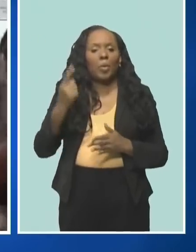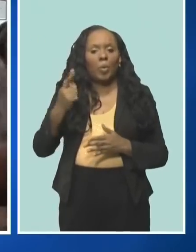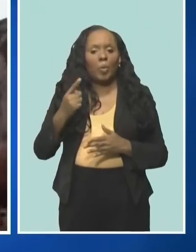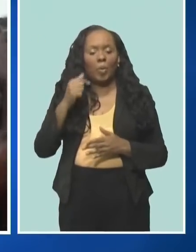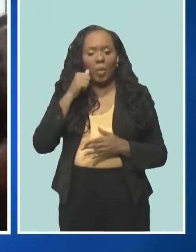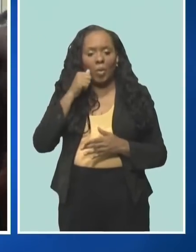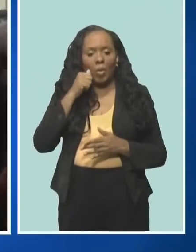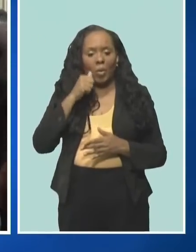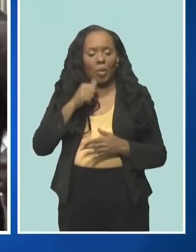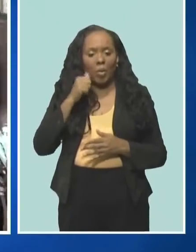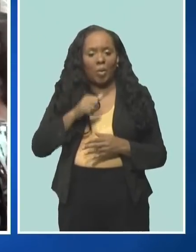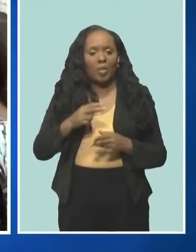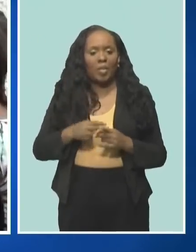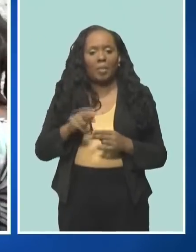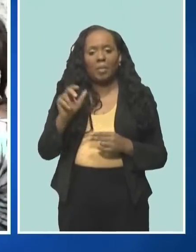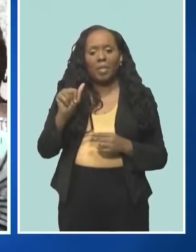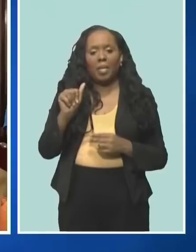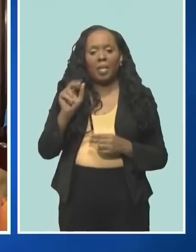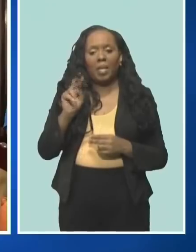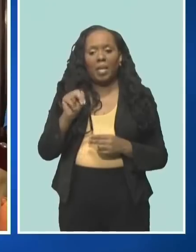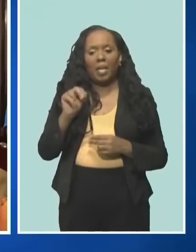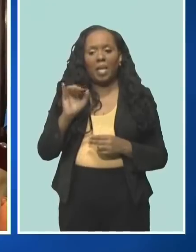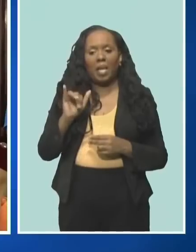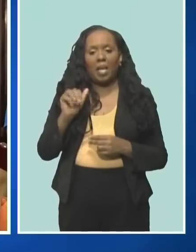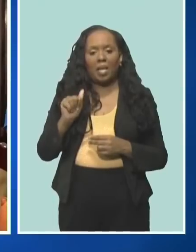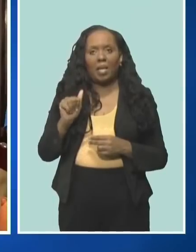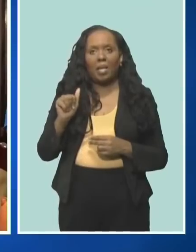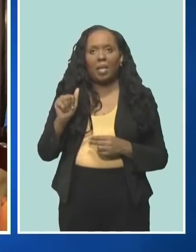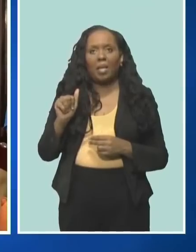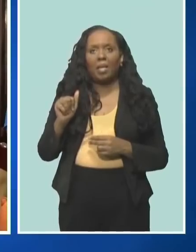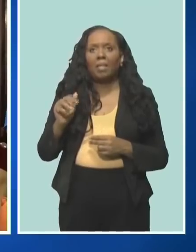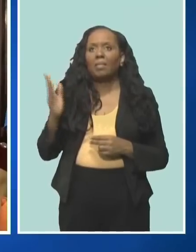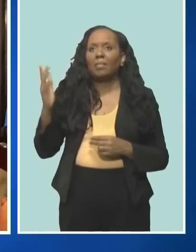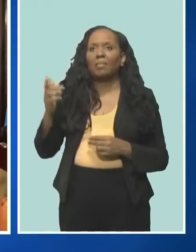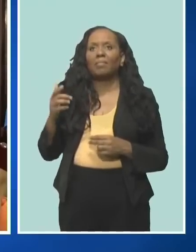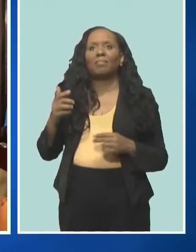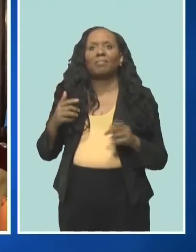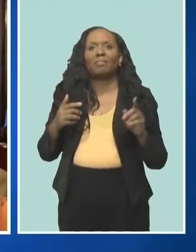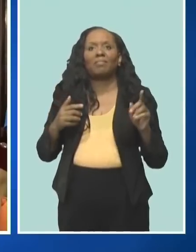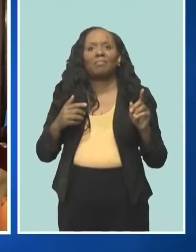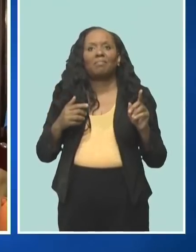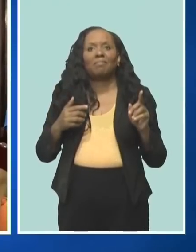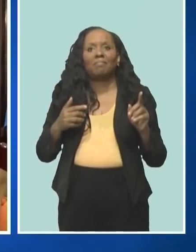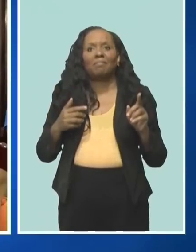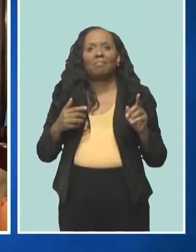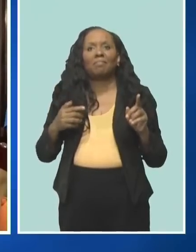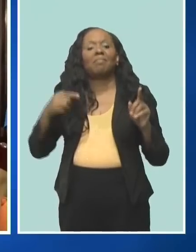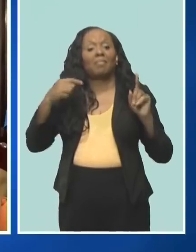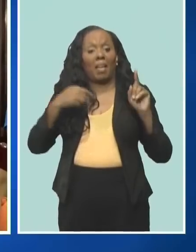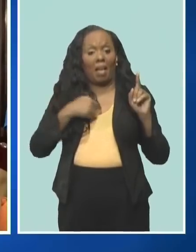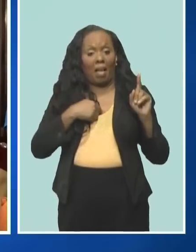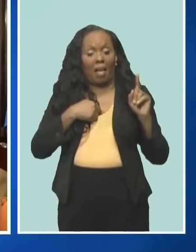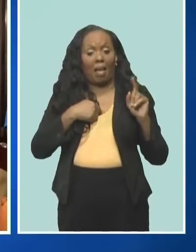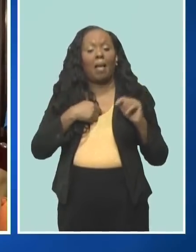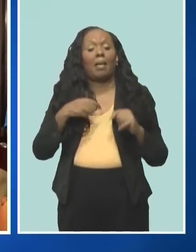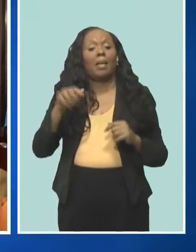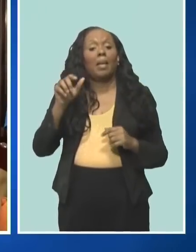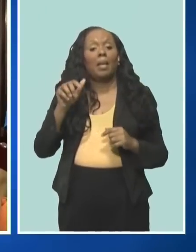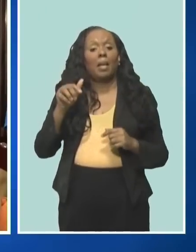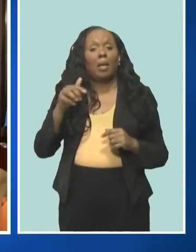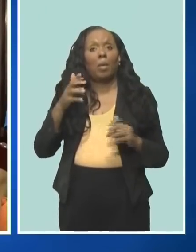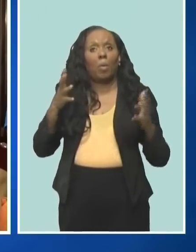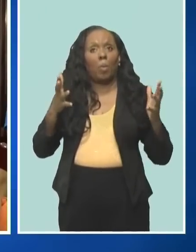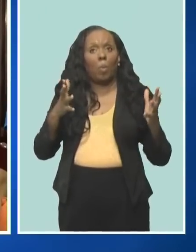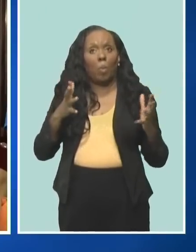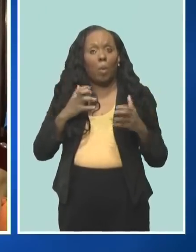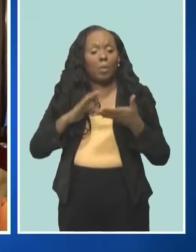pledged to become a minister someday. Hi, Anaya. Hi, Anaya. Go ahead. I want to be